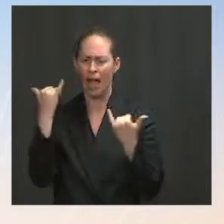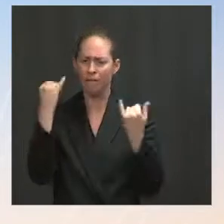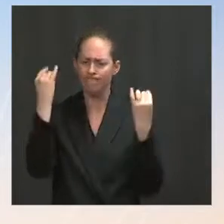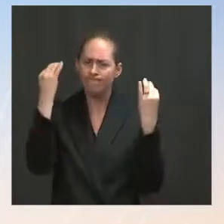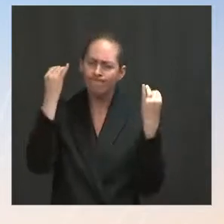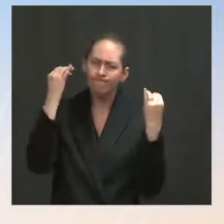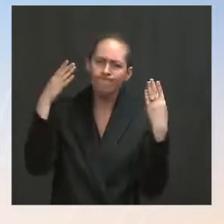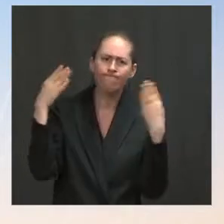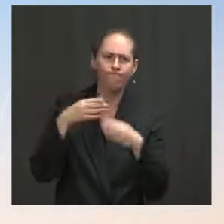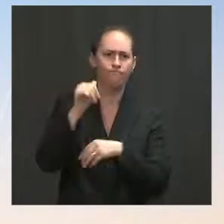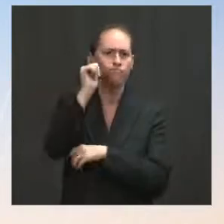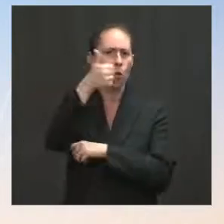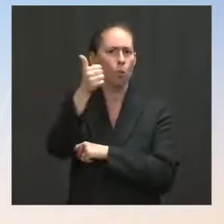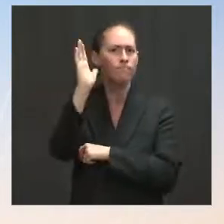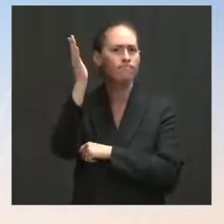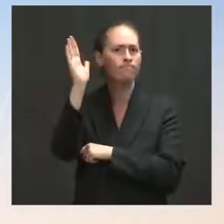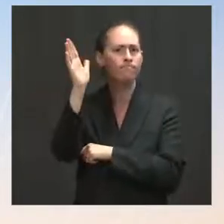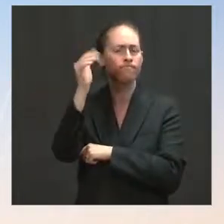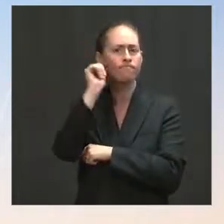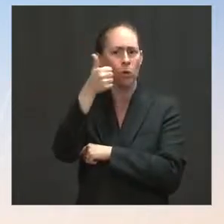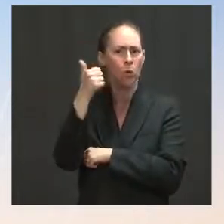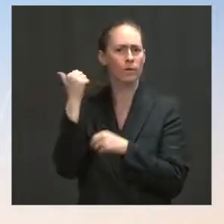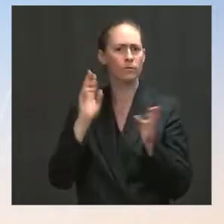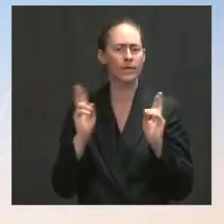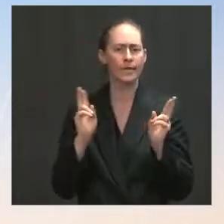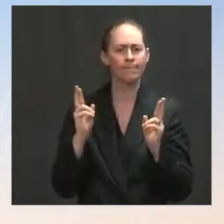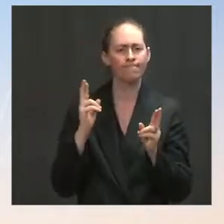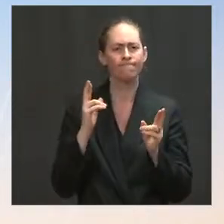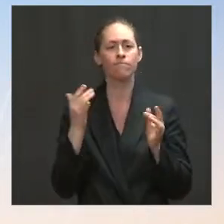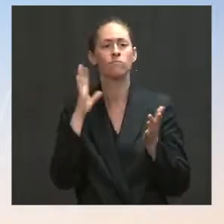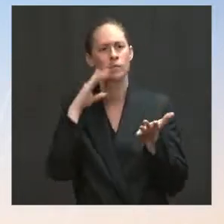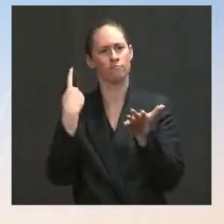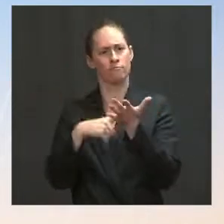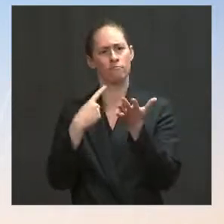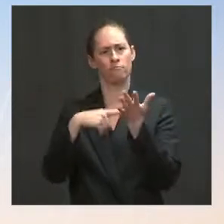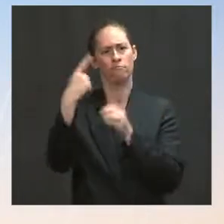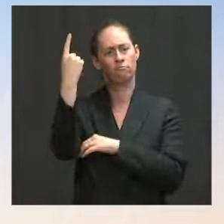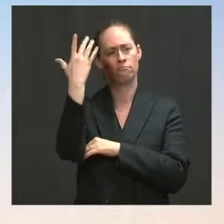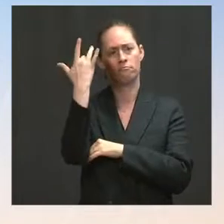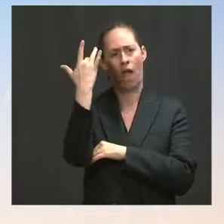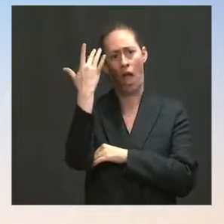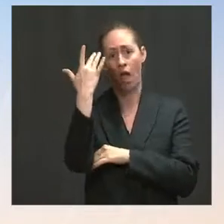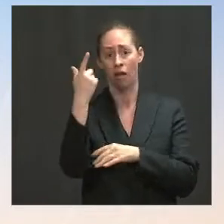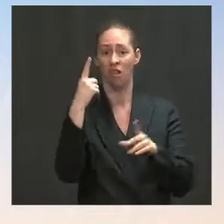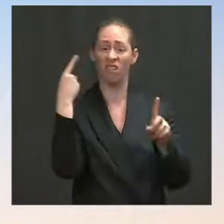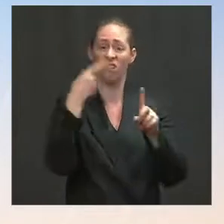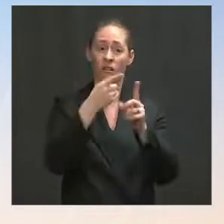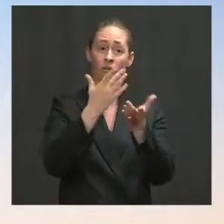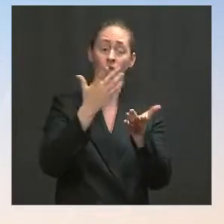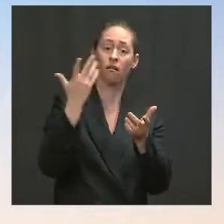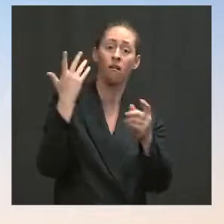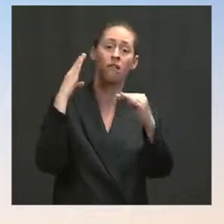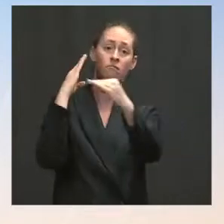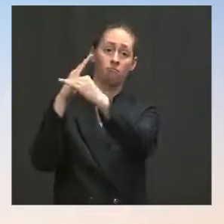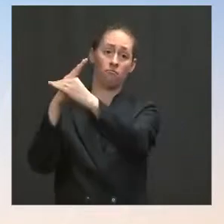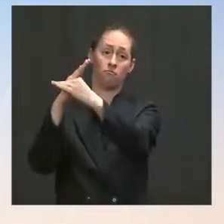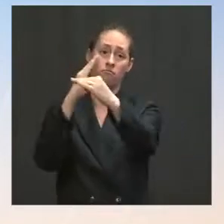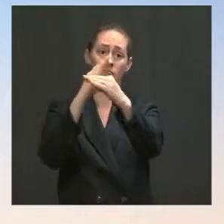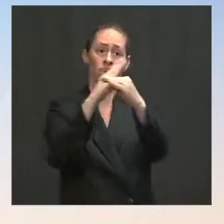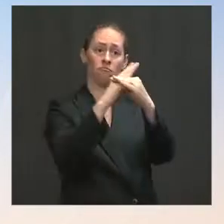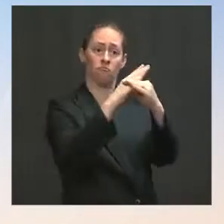deliver. He'll lay out the moral case for why denying the right to vote is a form of suppression and a form of silencing, and how